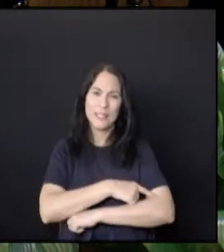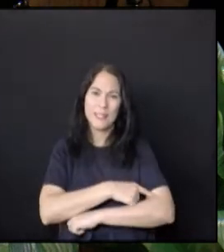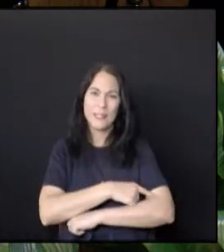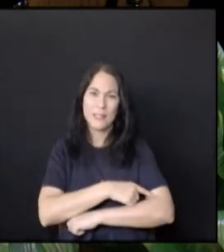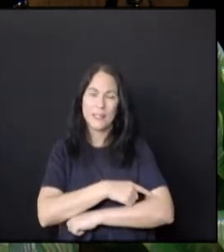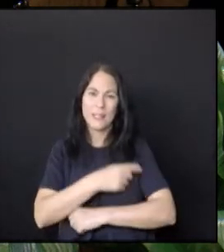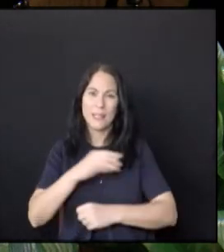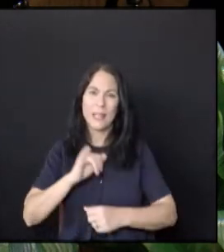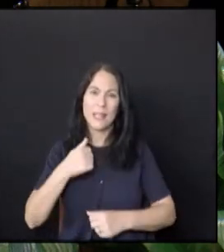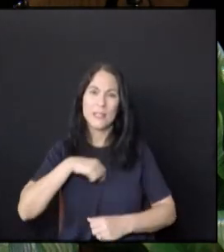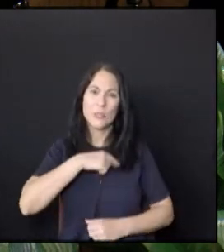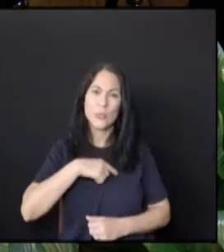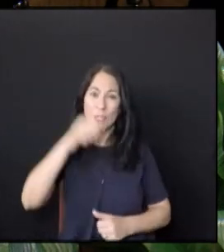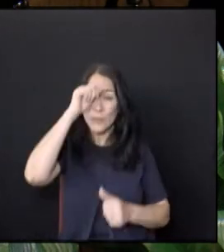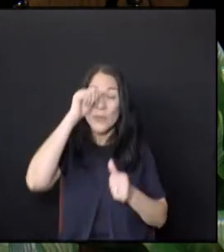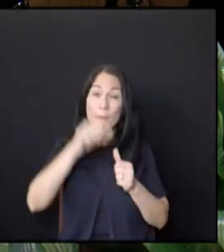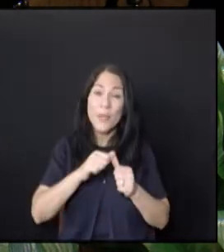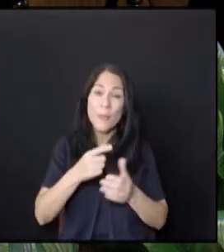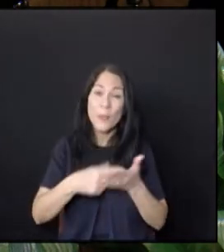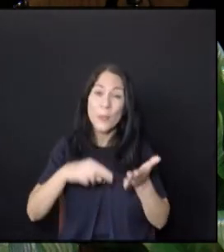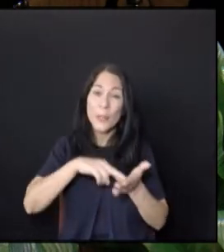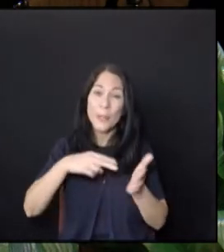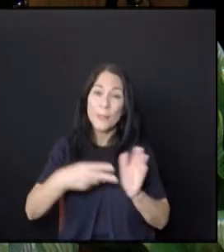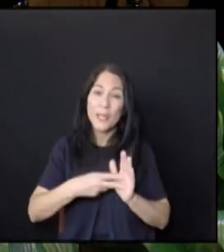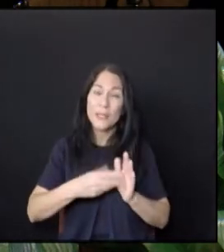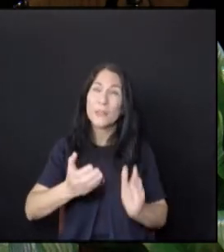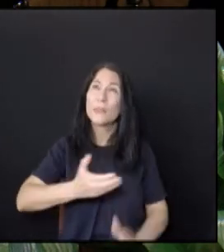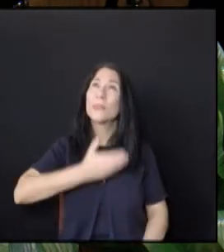as we remember what it means to cry out, Hosanna.